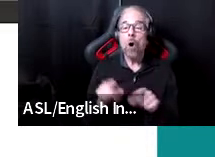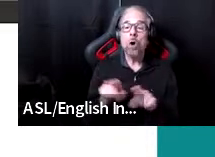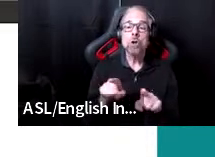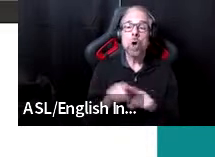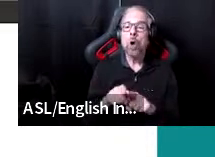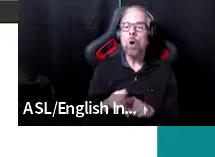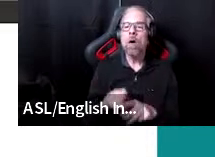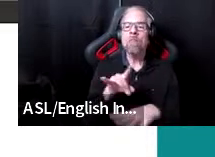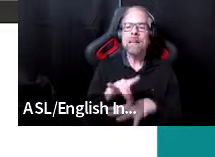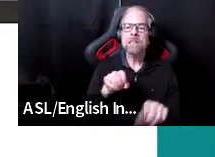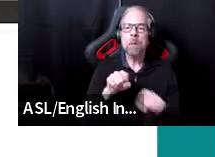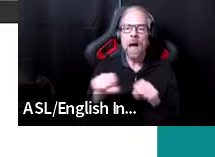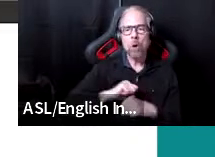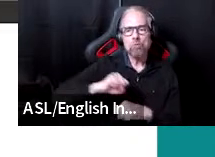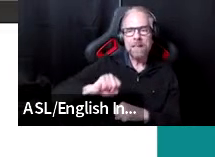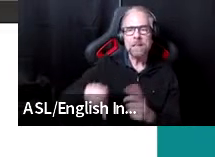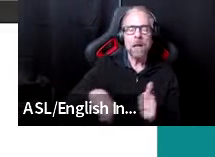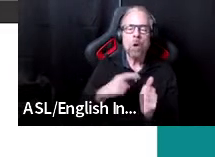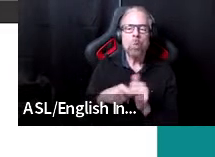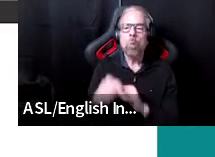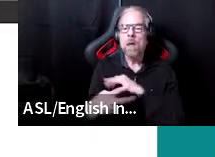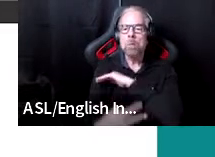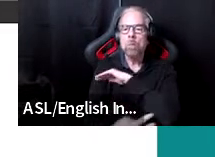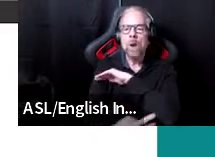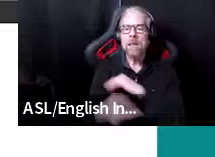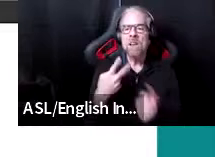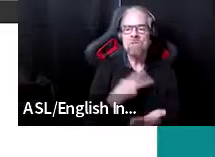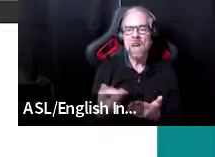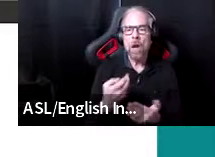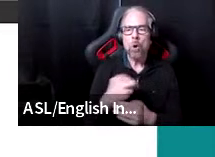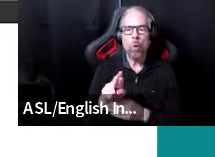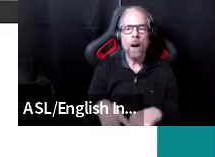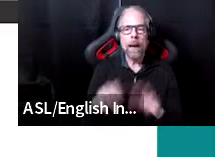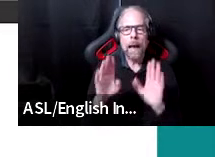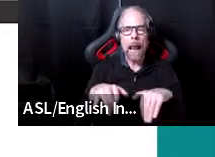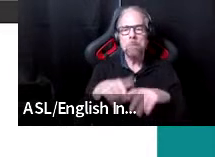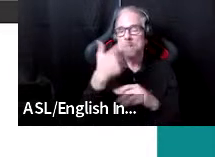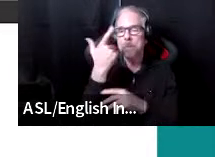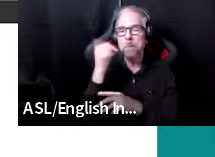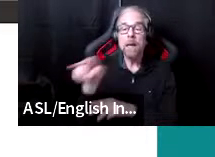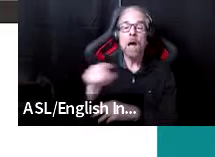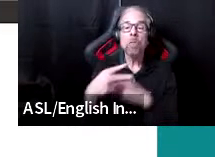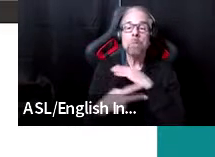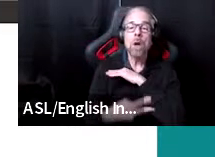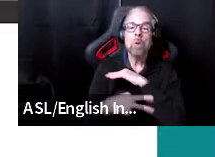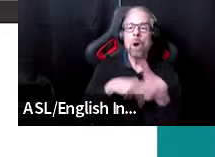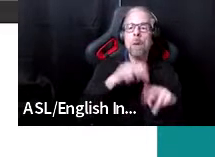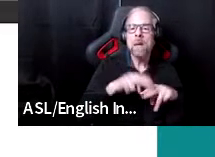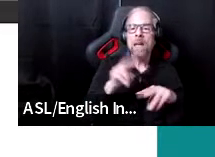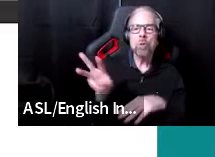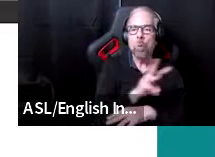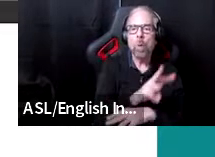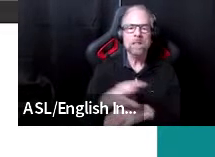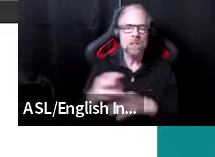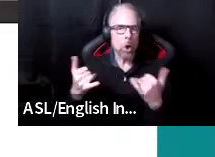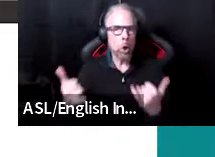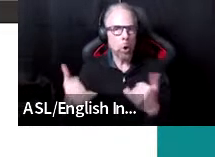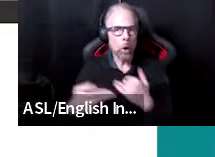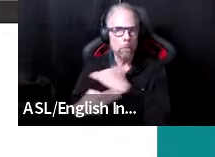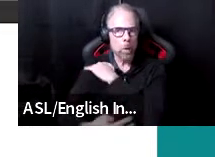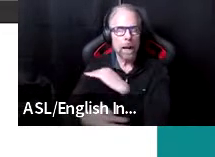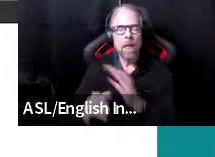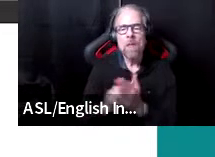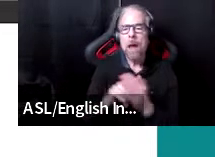reducing the risk of bridge failure or collapse. However, because the bridge would be built to the west of the existing bridge, which would make it closer